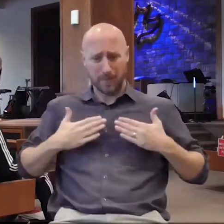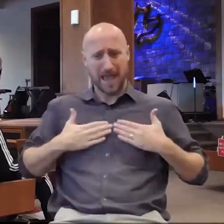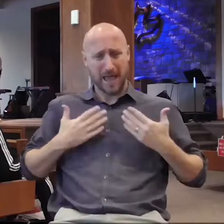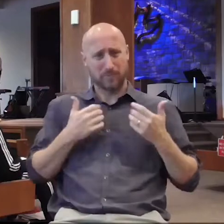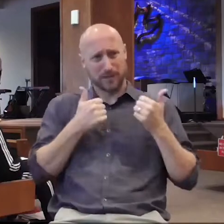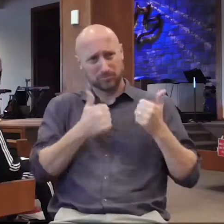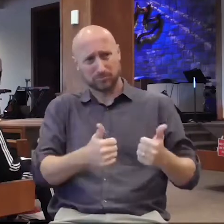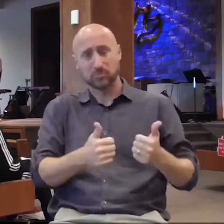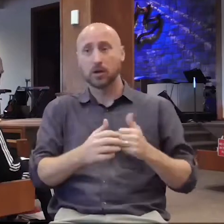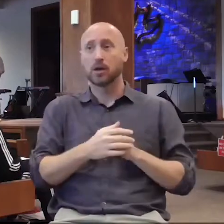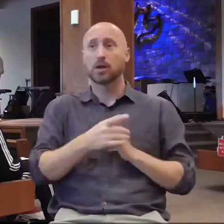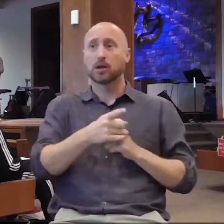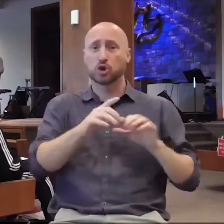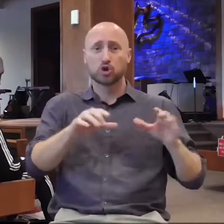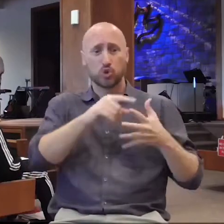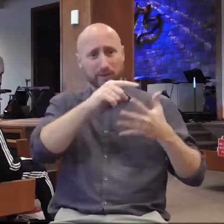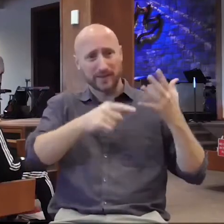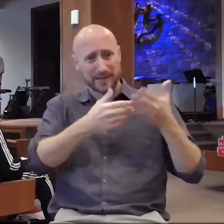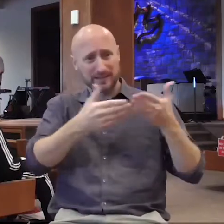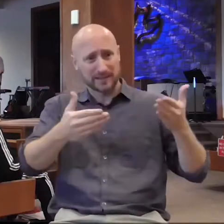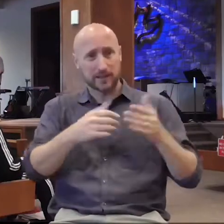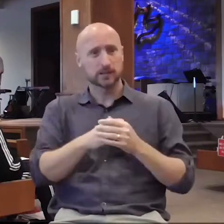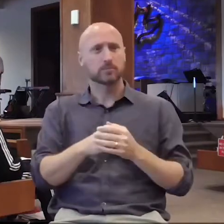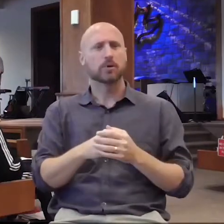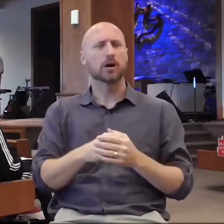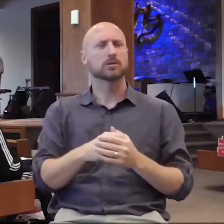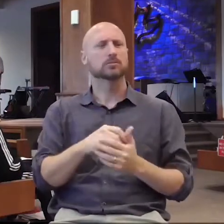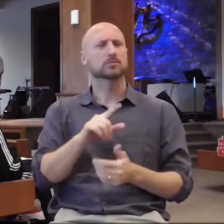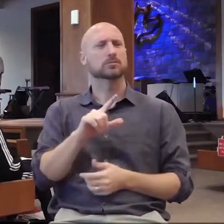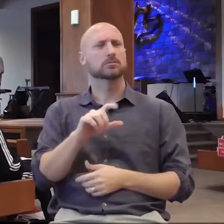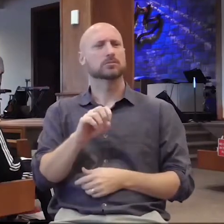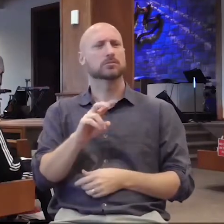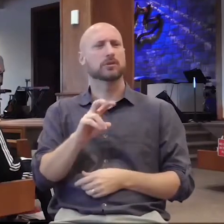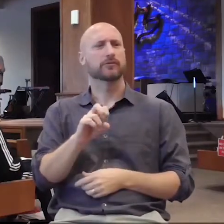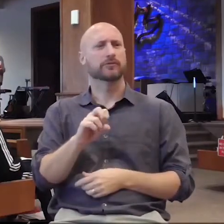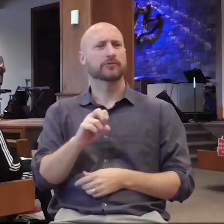that you know, you're doing these things for me.